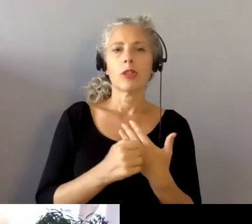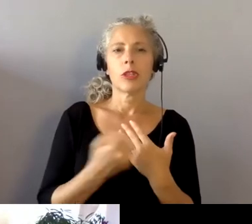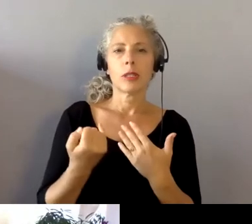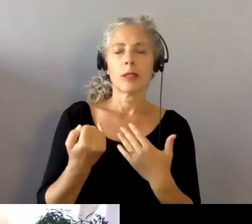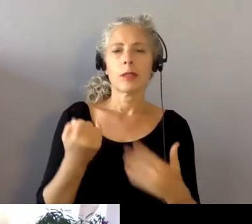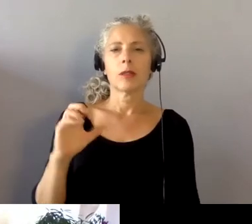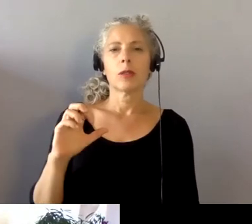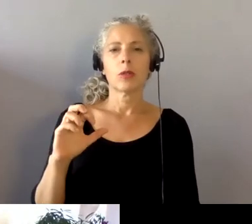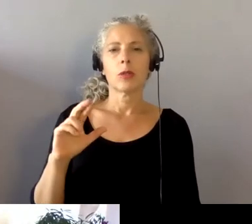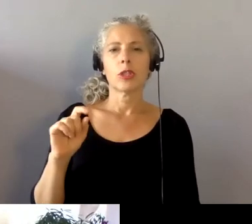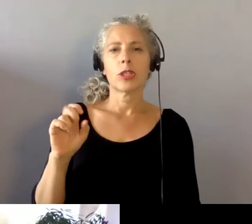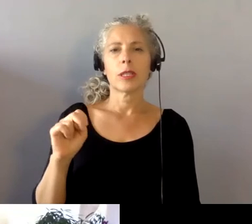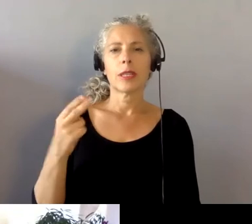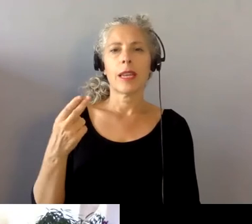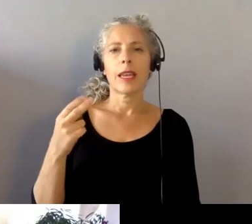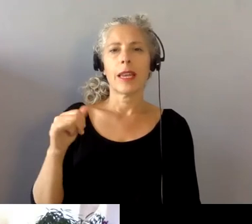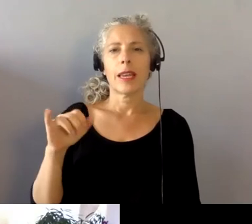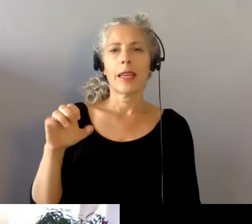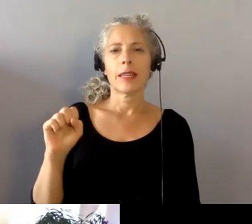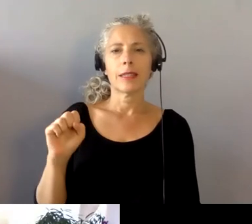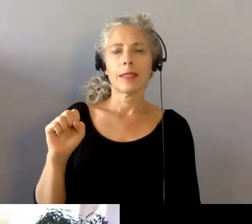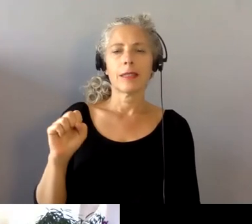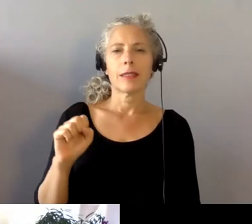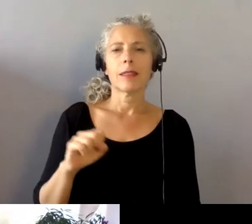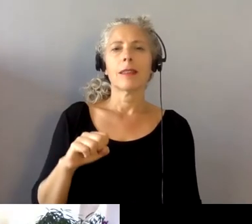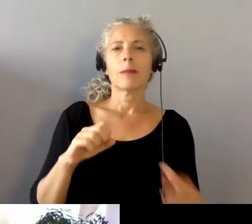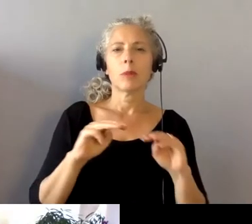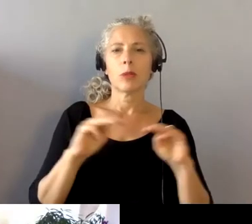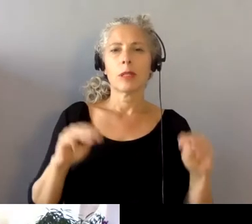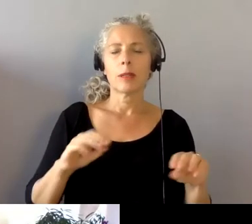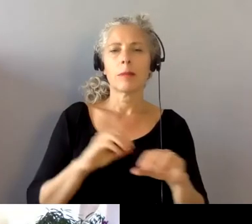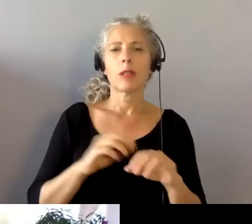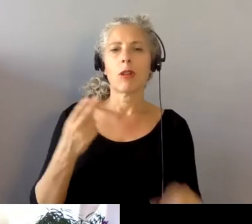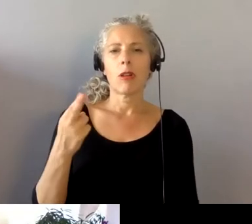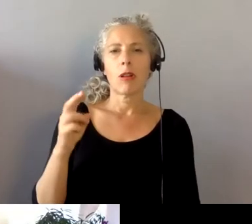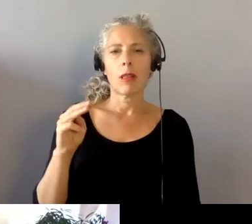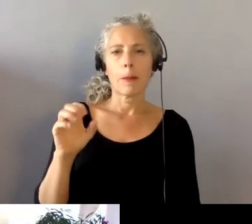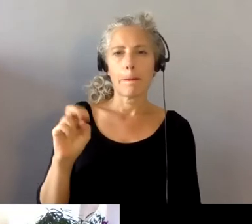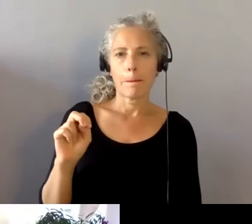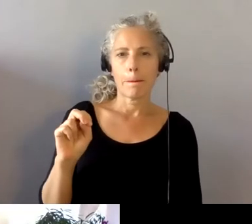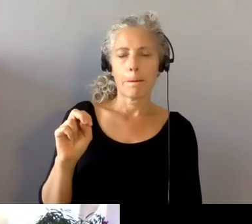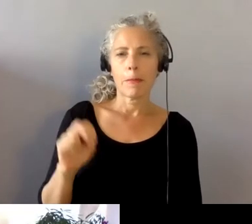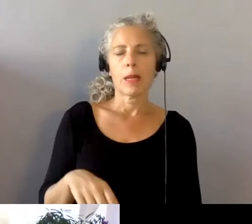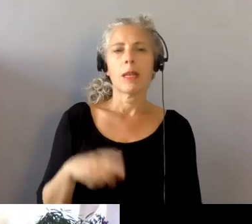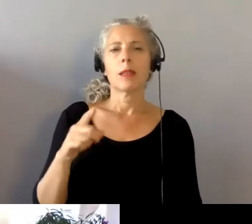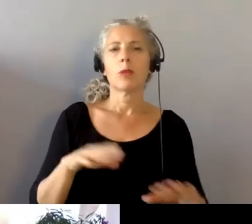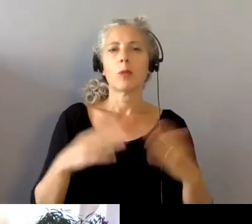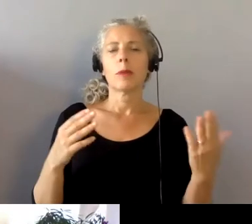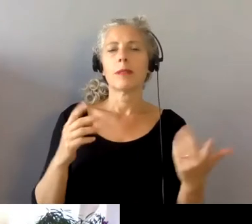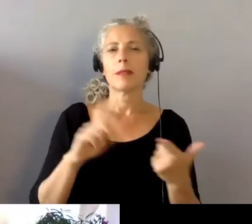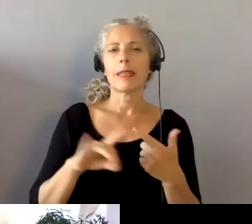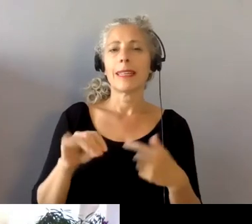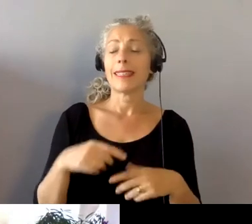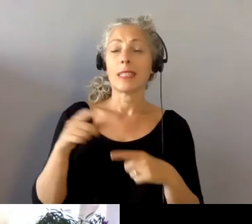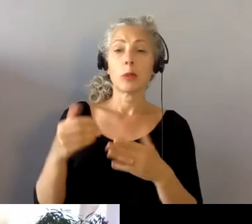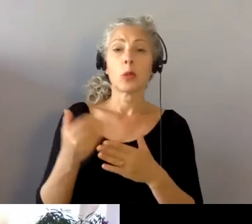Hayes' influential Harlem gallery that operated in the late 90s and into the aughties. She was a new artist and I